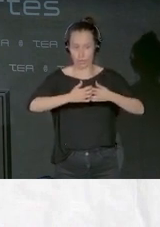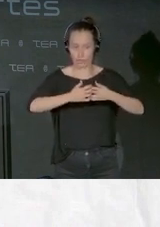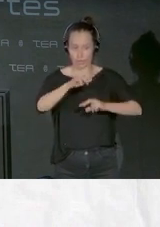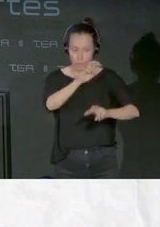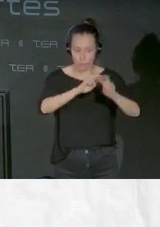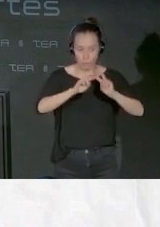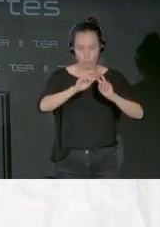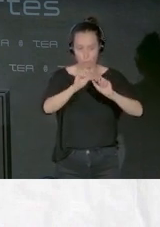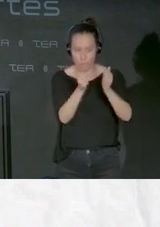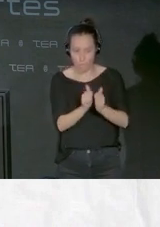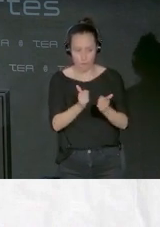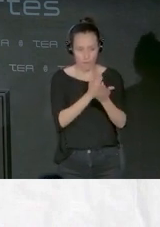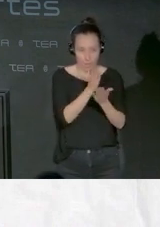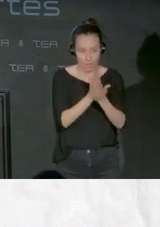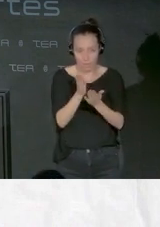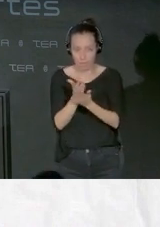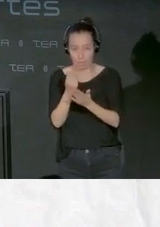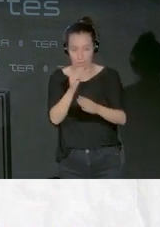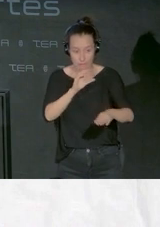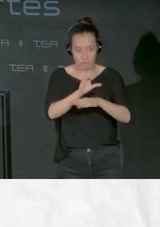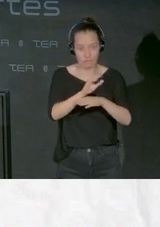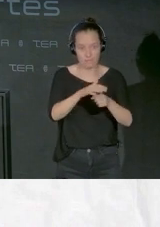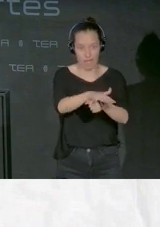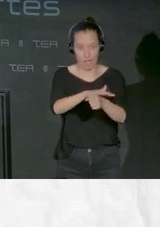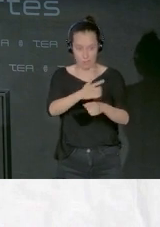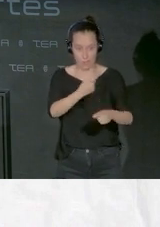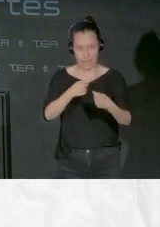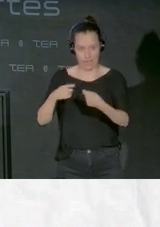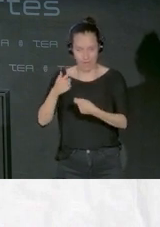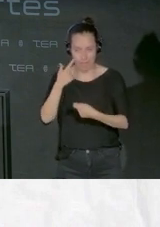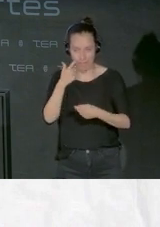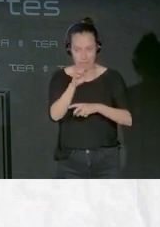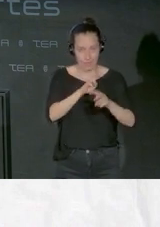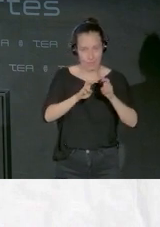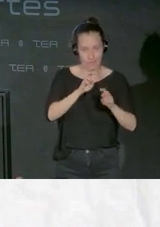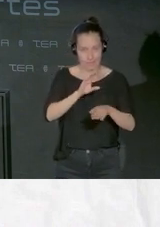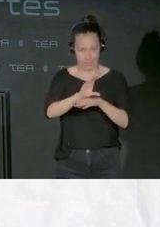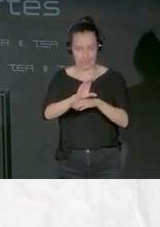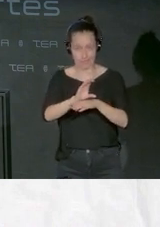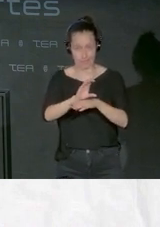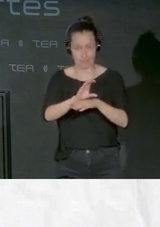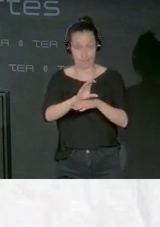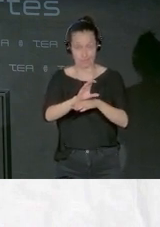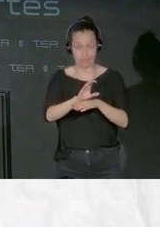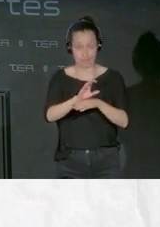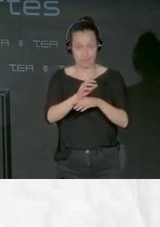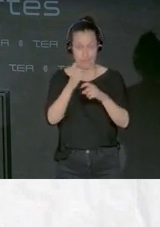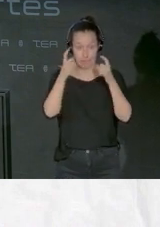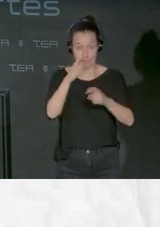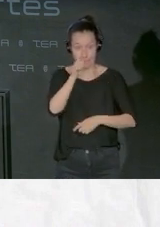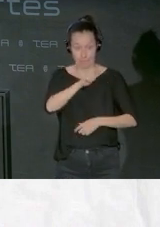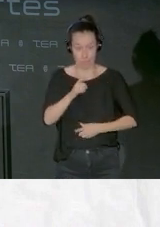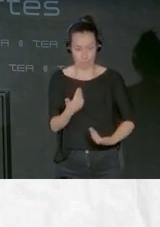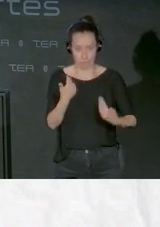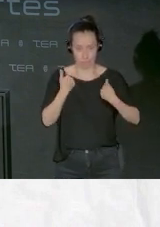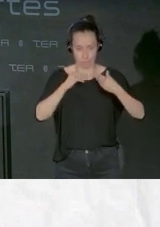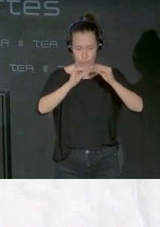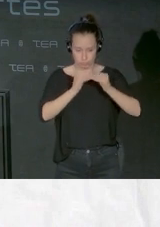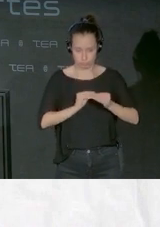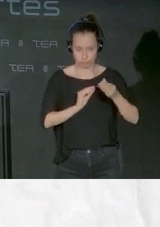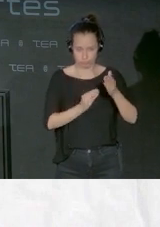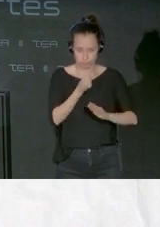the growth of revenues enable game developers to focus on, let's say, new franchise, new games, IP. But when we look